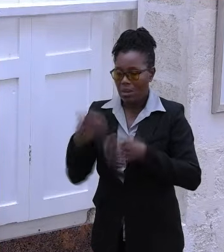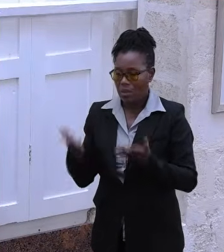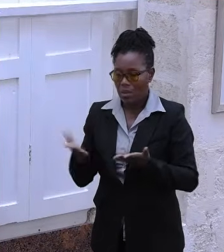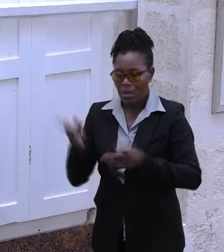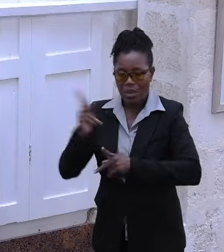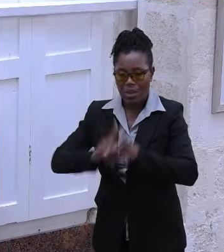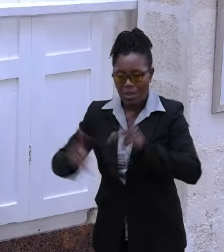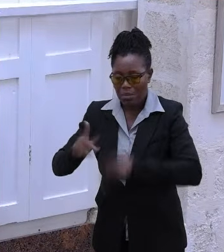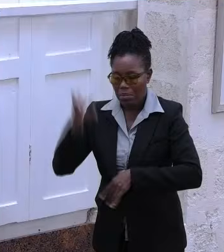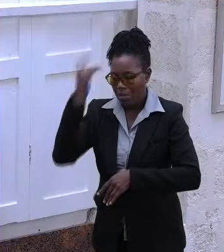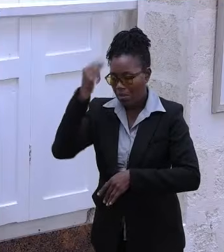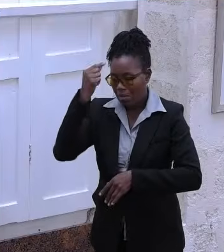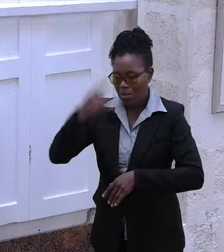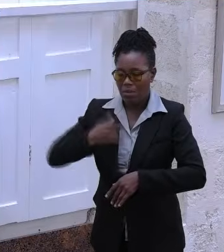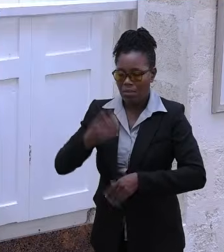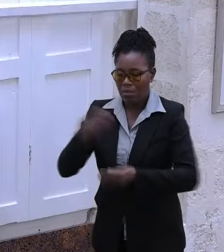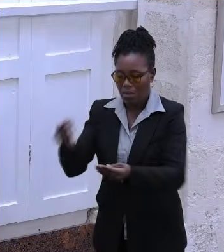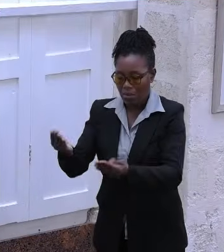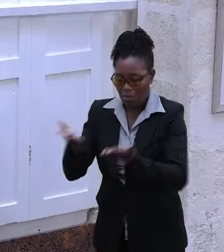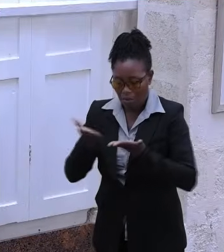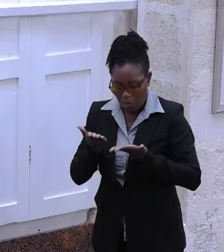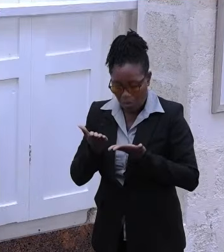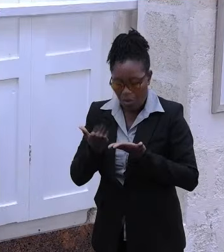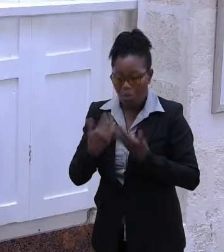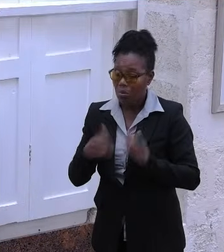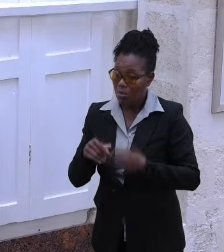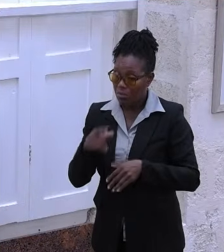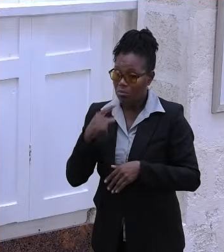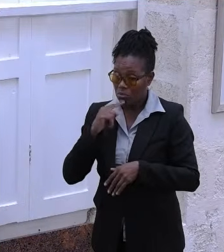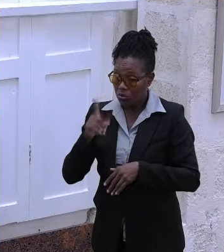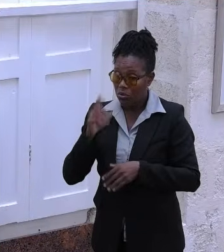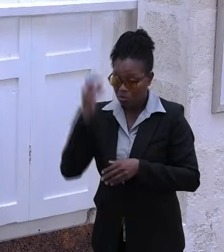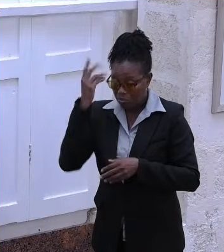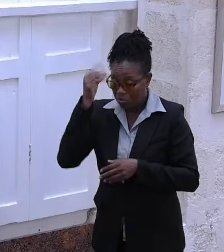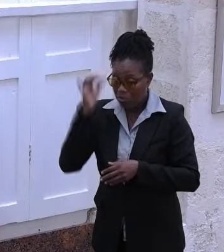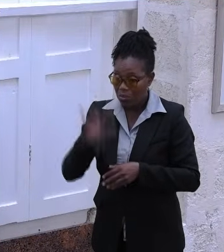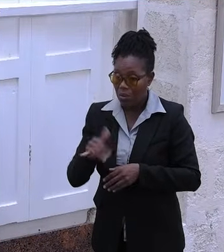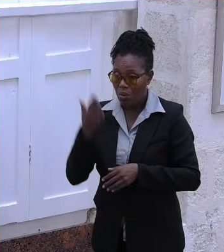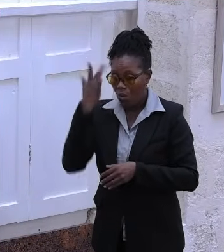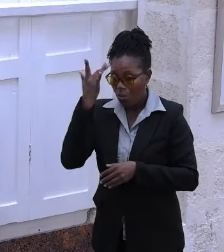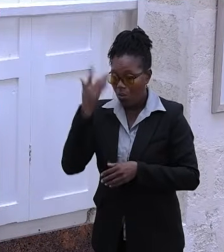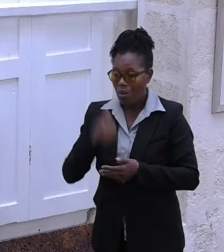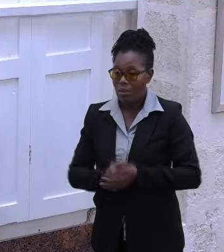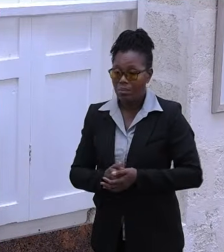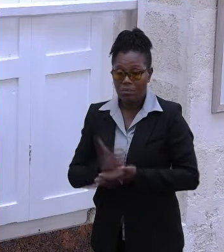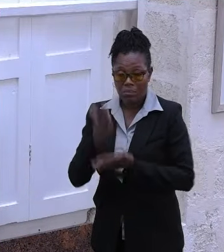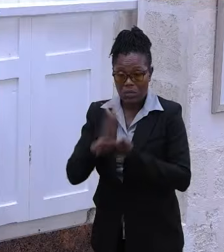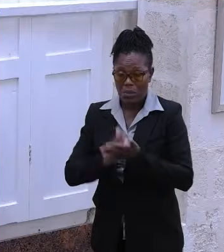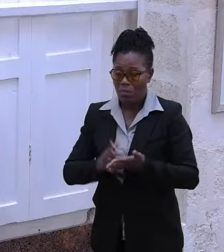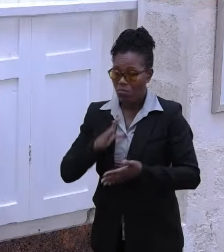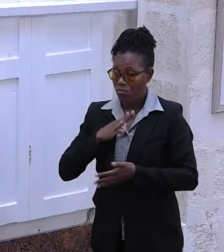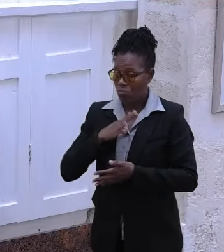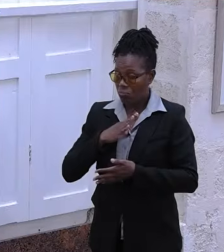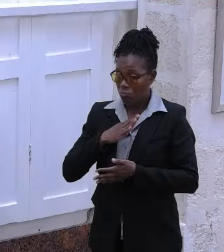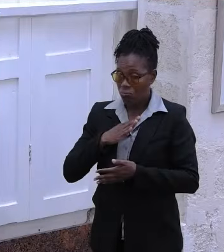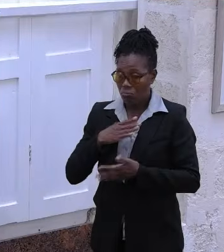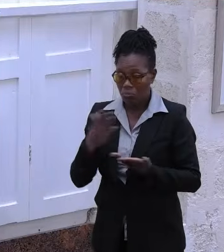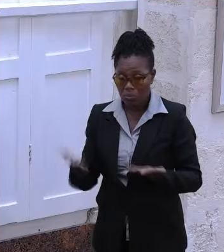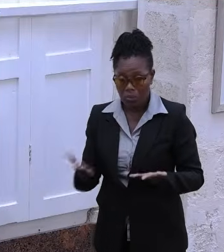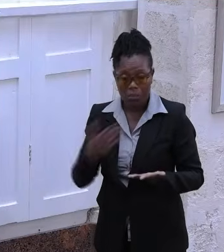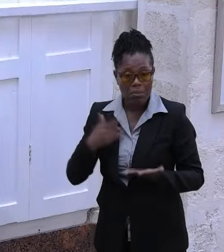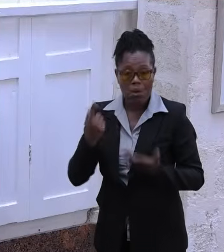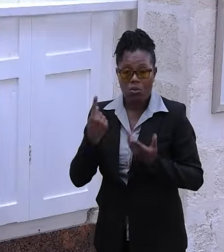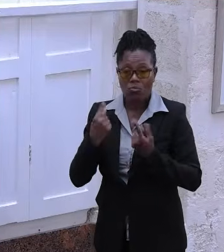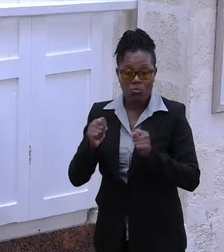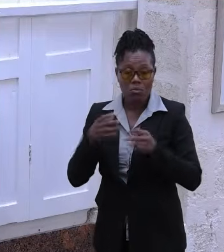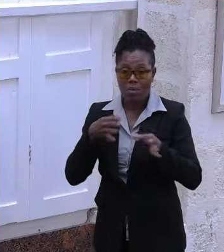as well we ought to, and fairly consider them, because some of them are actually very good submissions, and not try to explain the reason